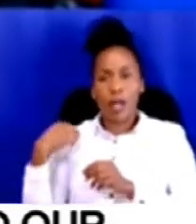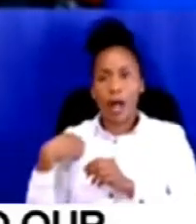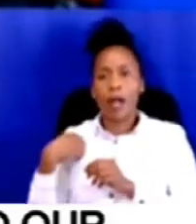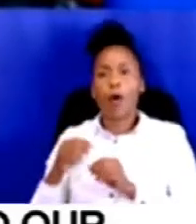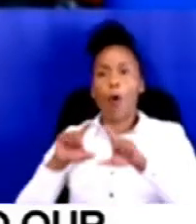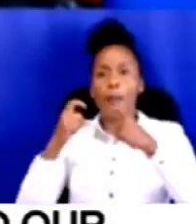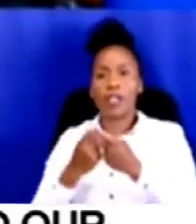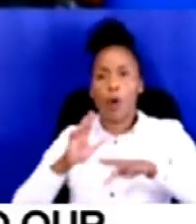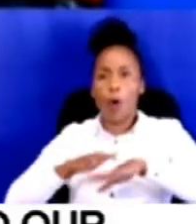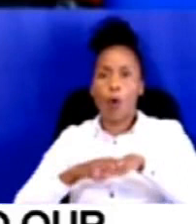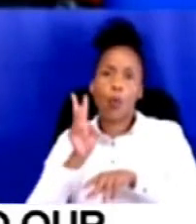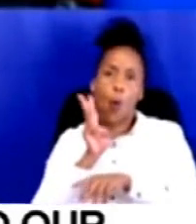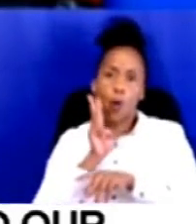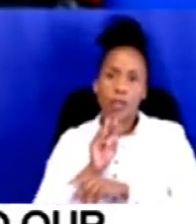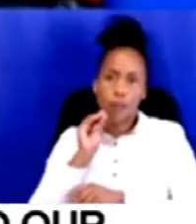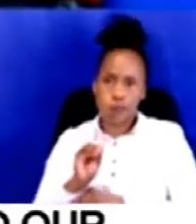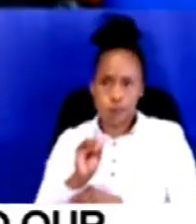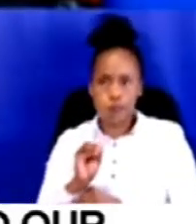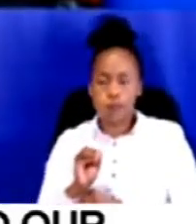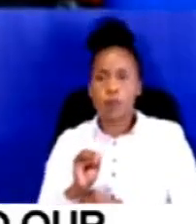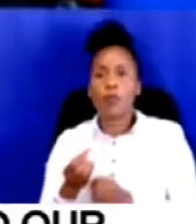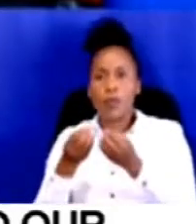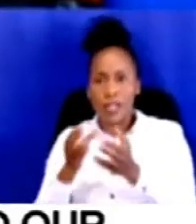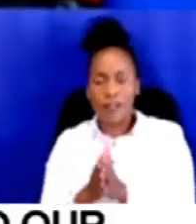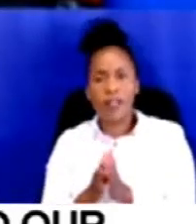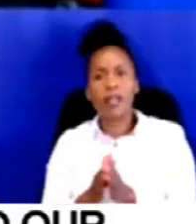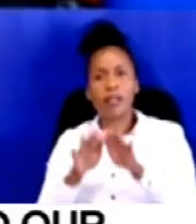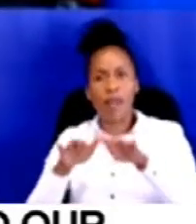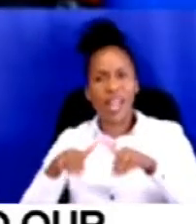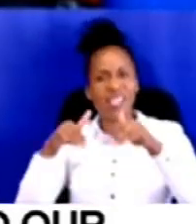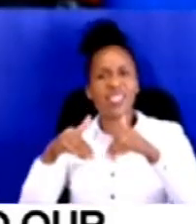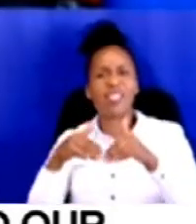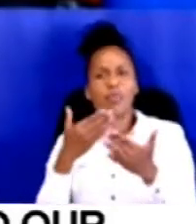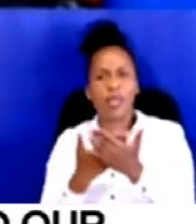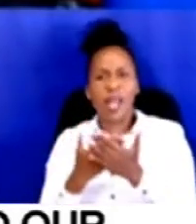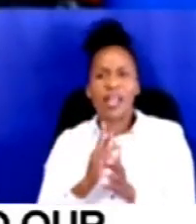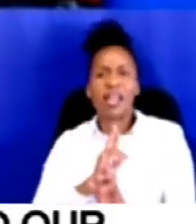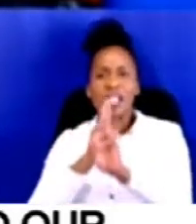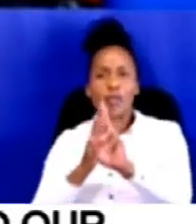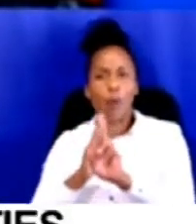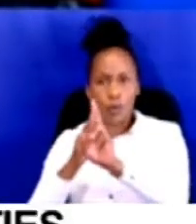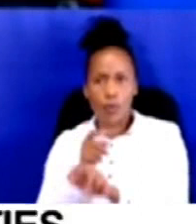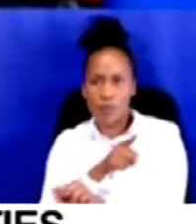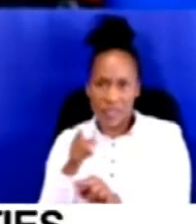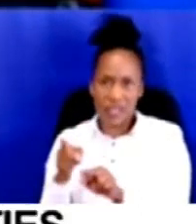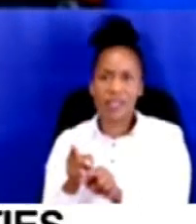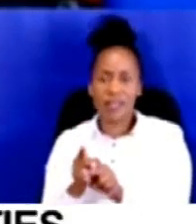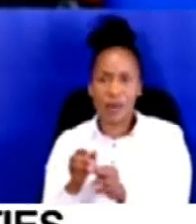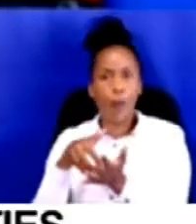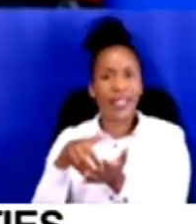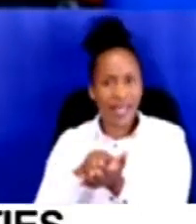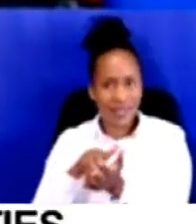an institutional coordination platform to respond to institutional weaknesses